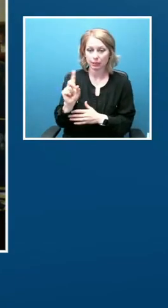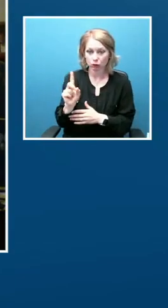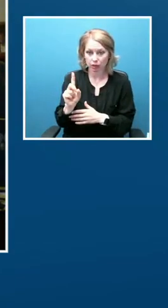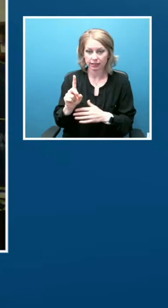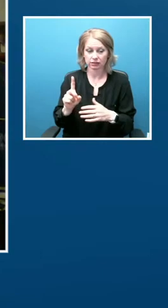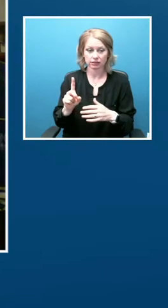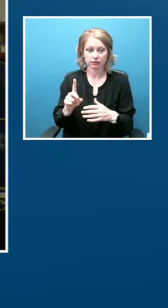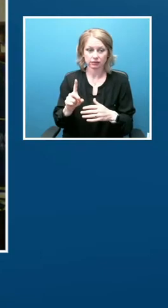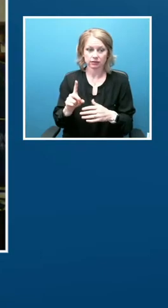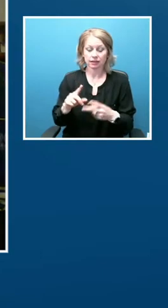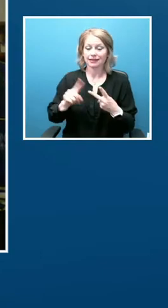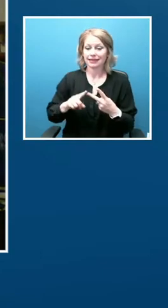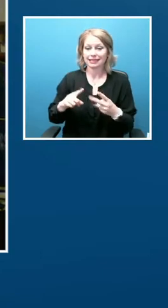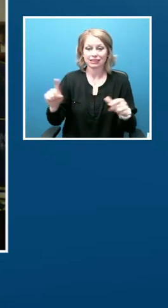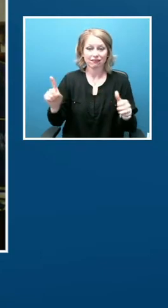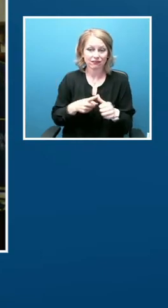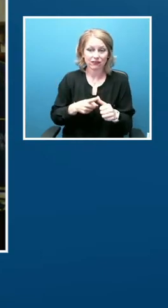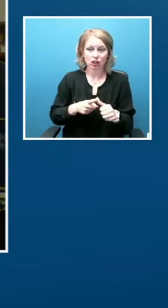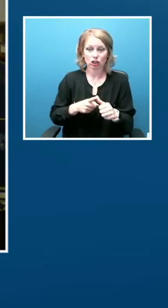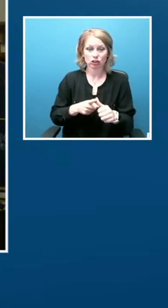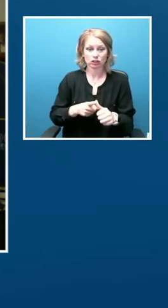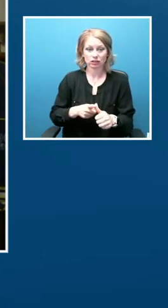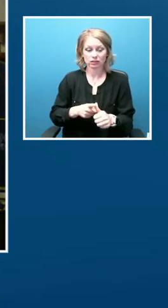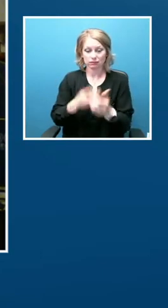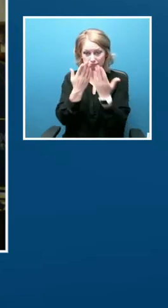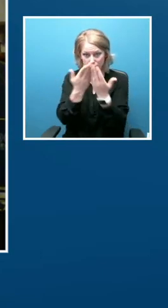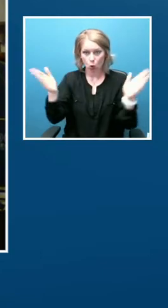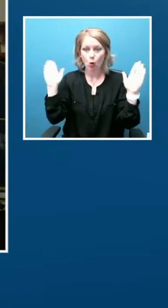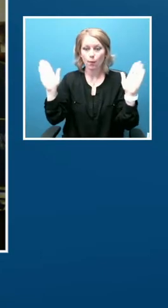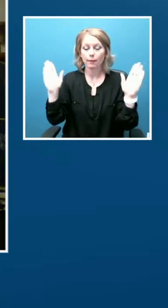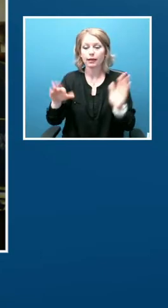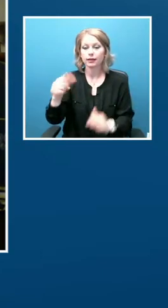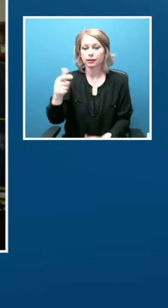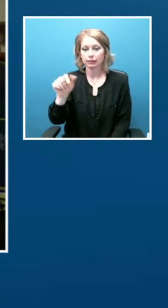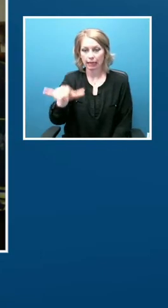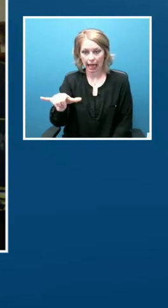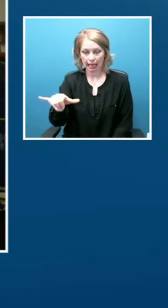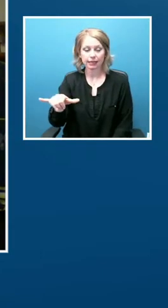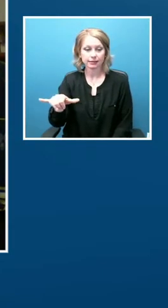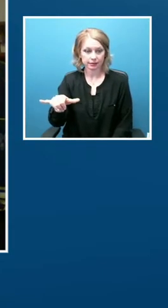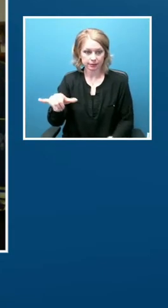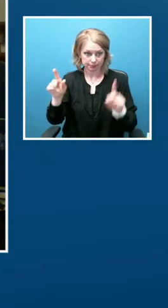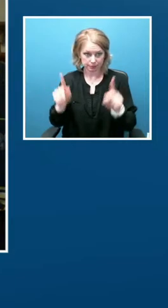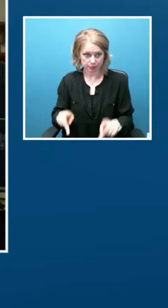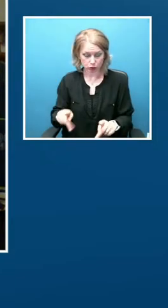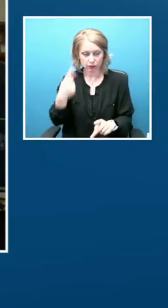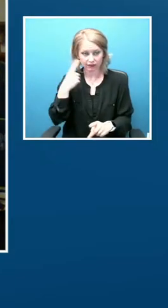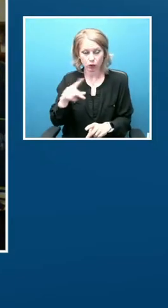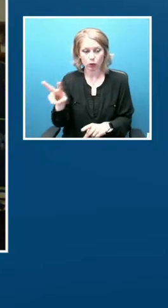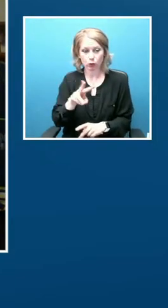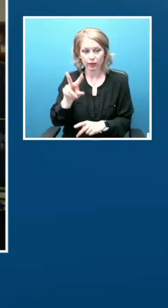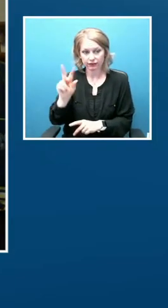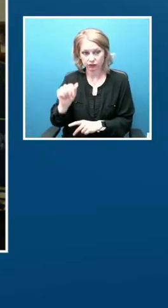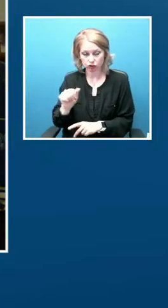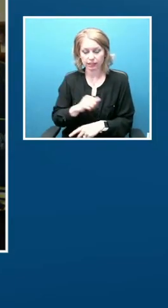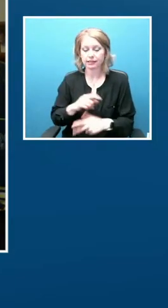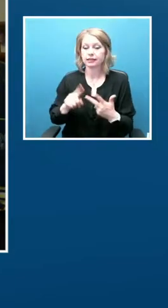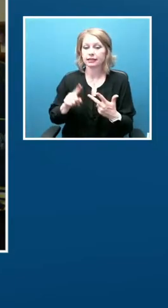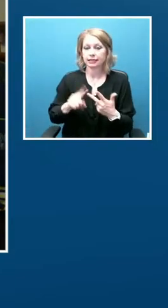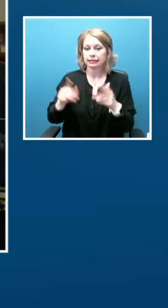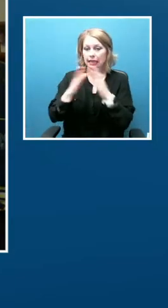gay vice chair elected by the West Virginia Democratic Party. He's been a candidate for the West Virginia House of